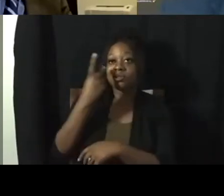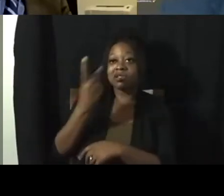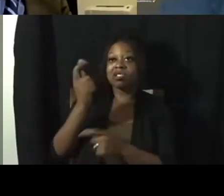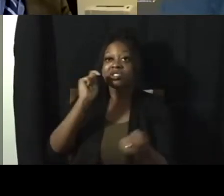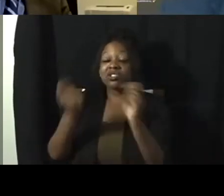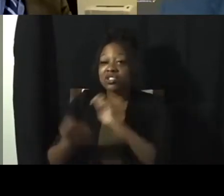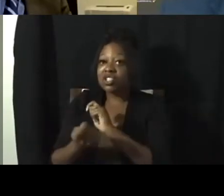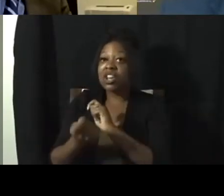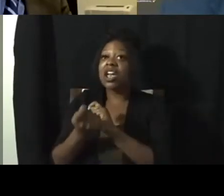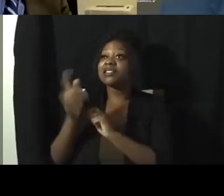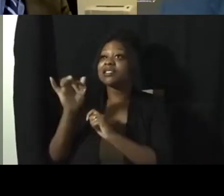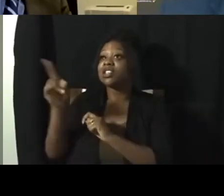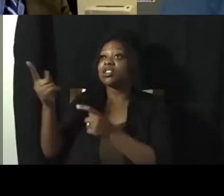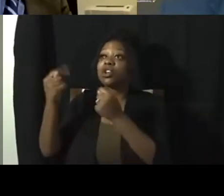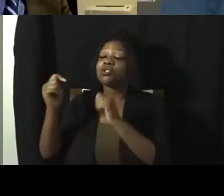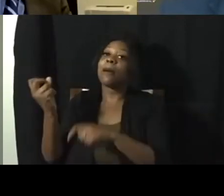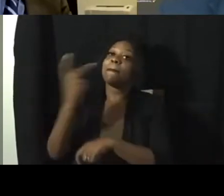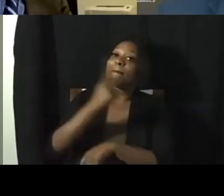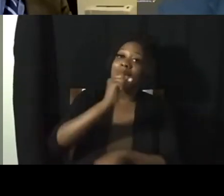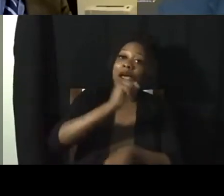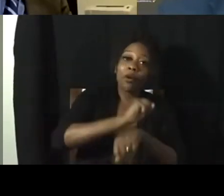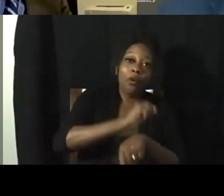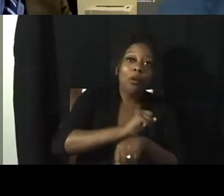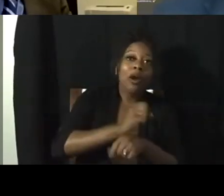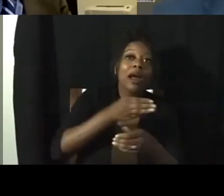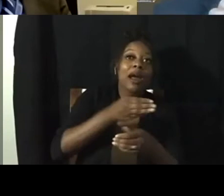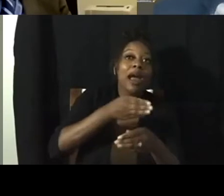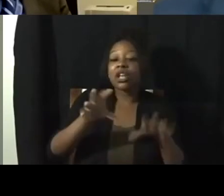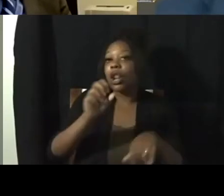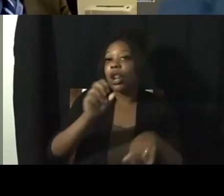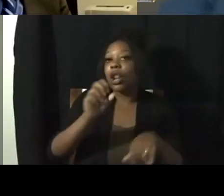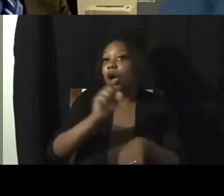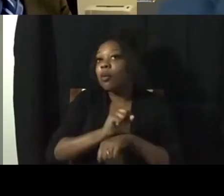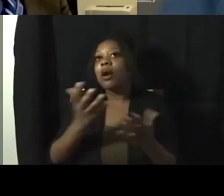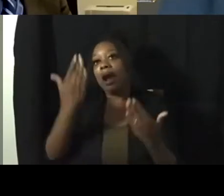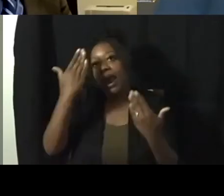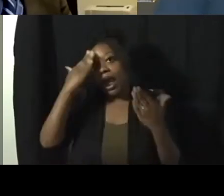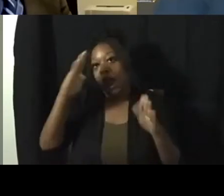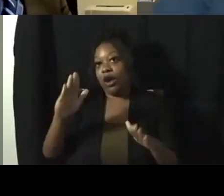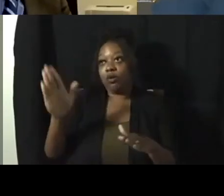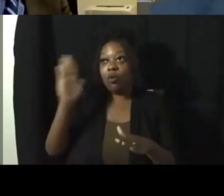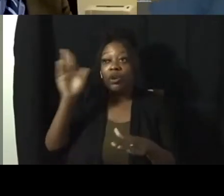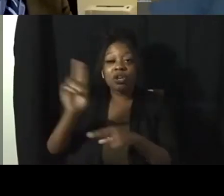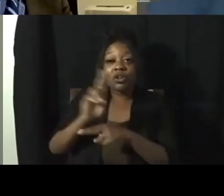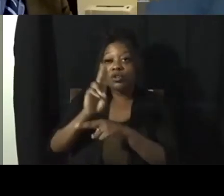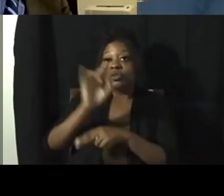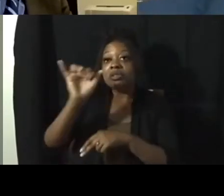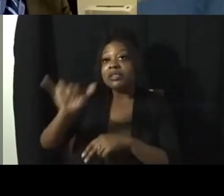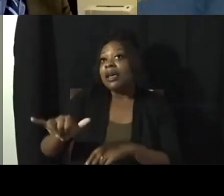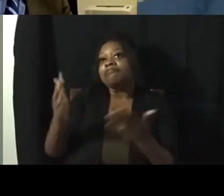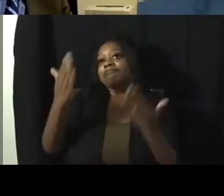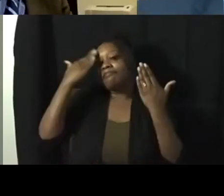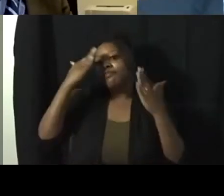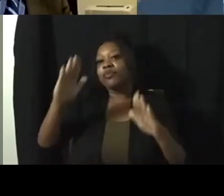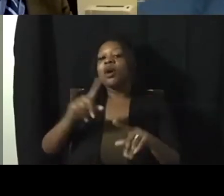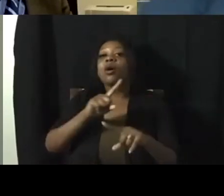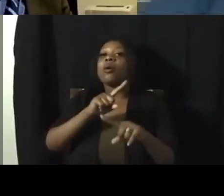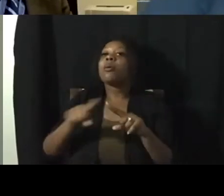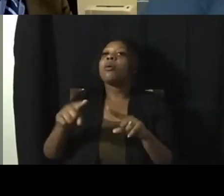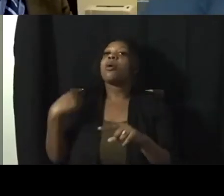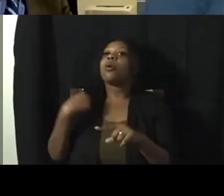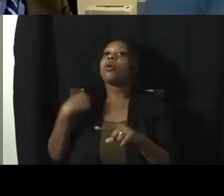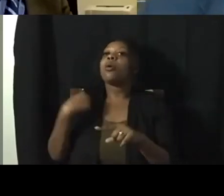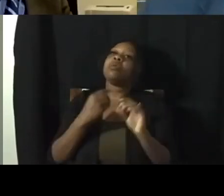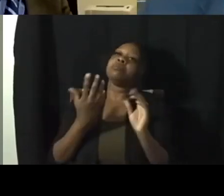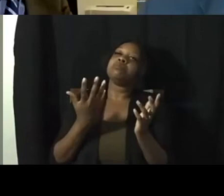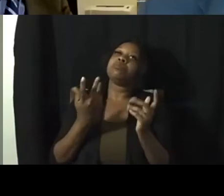re-enter the labor force? Is that a mechanism that someone might utilize? I don't know. But putting those all in context,